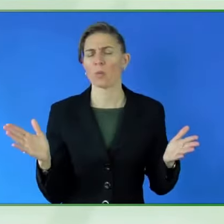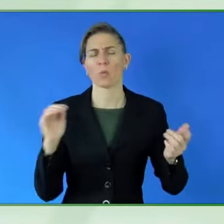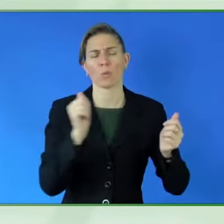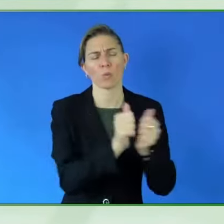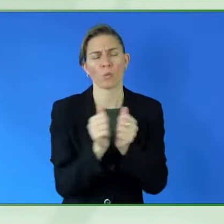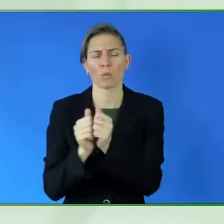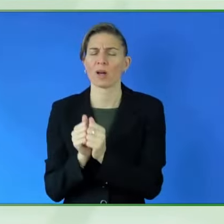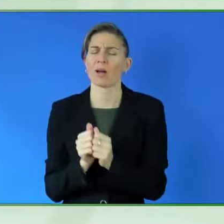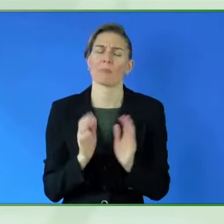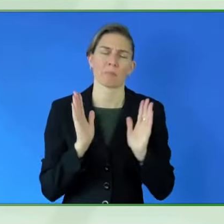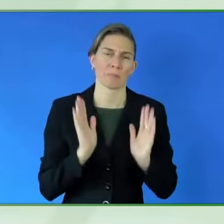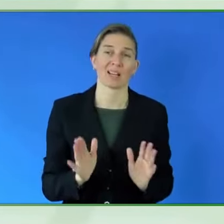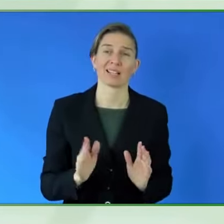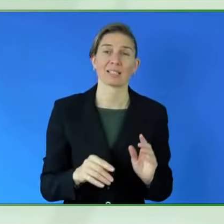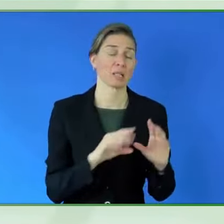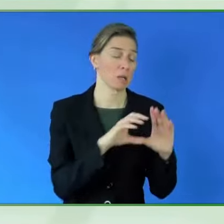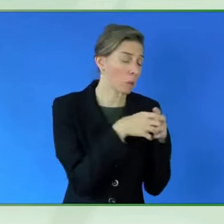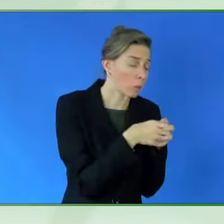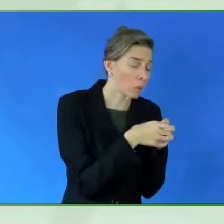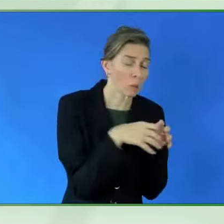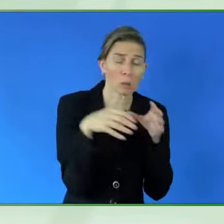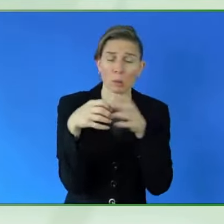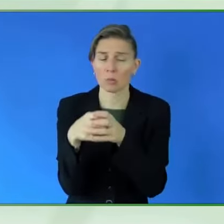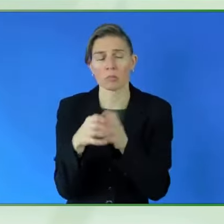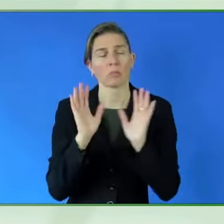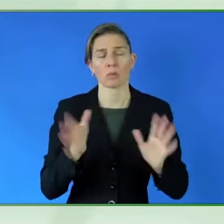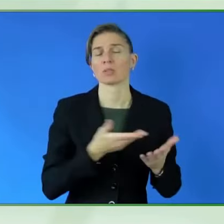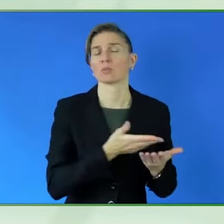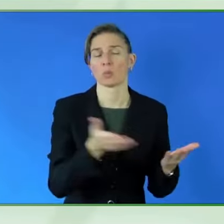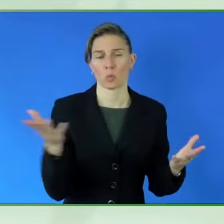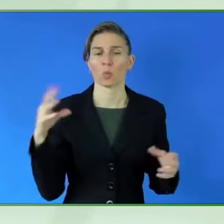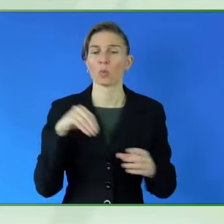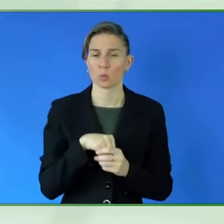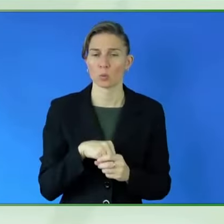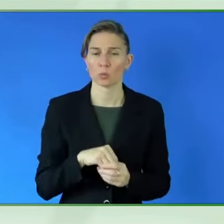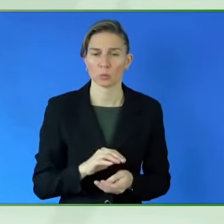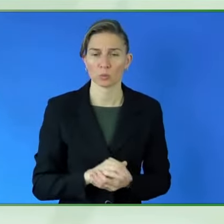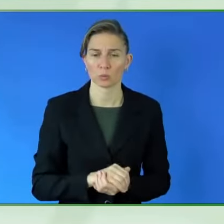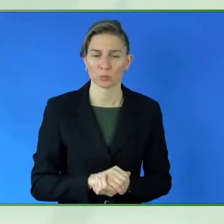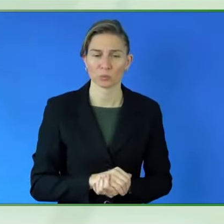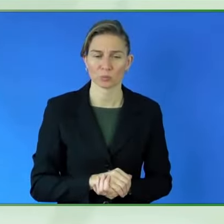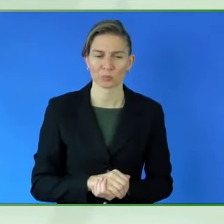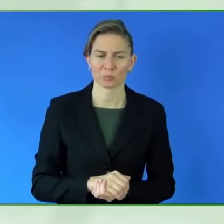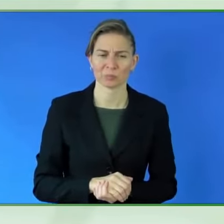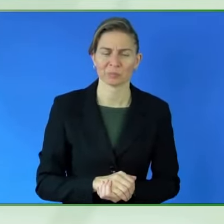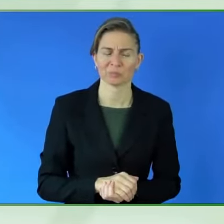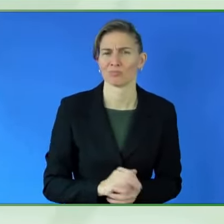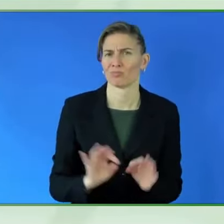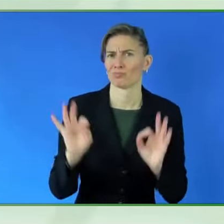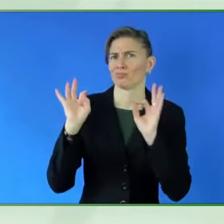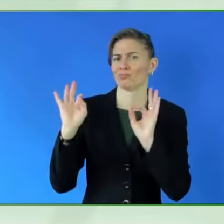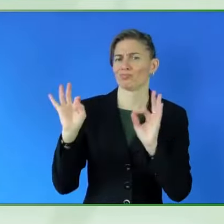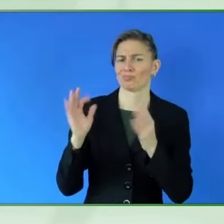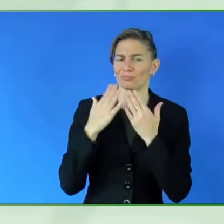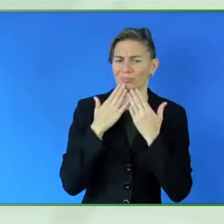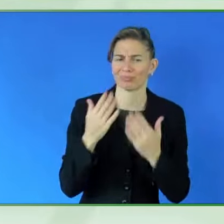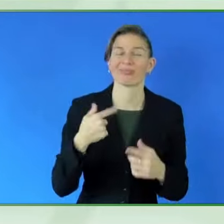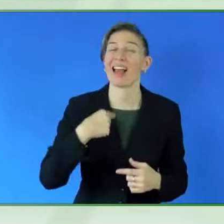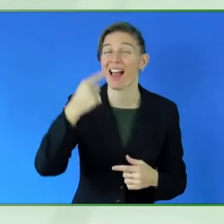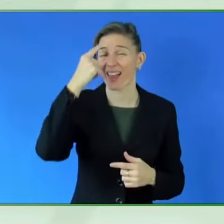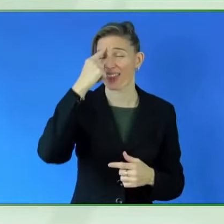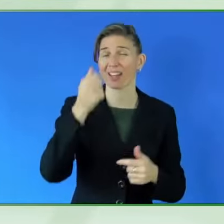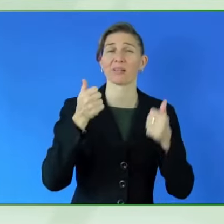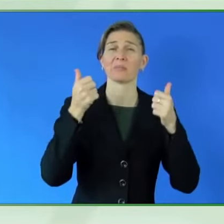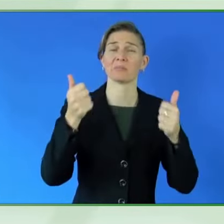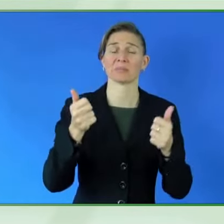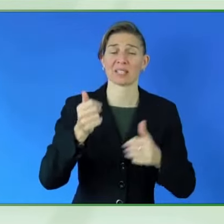such large-scale projects. Thank you. Yeah, and I think a great way to end our part of this, and Hector, in a second, we'll